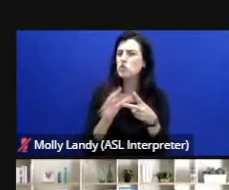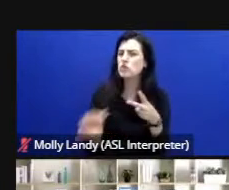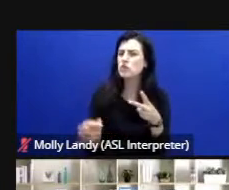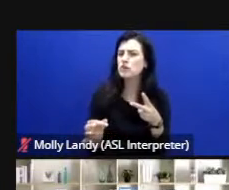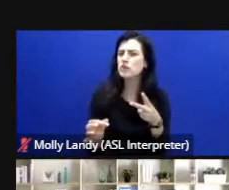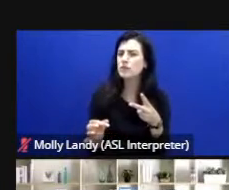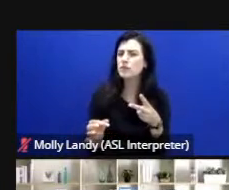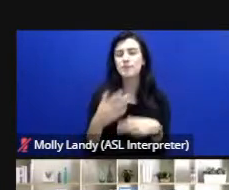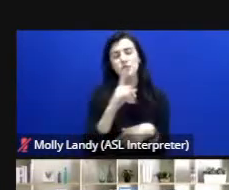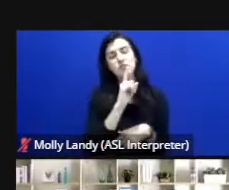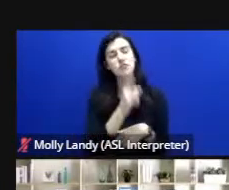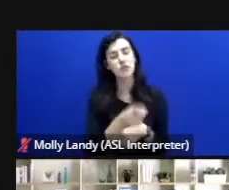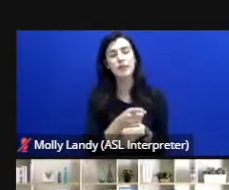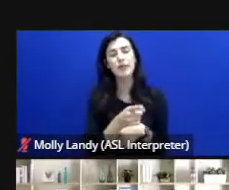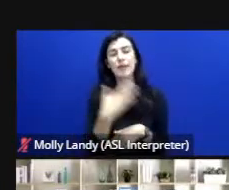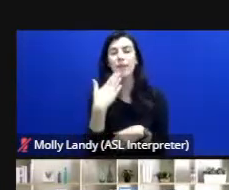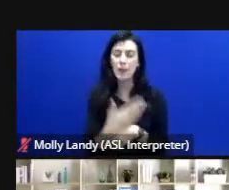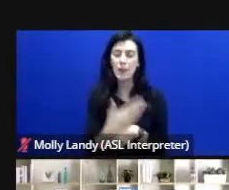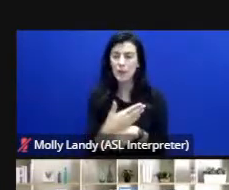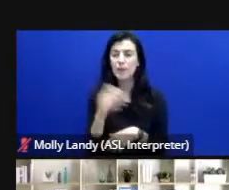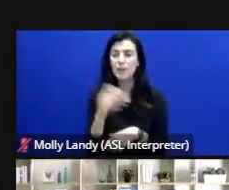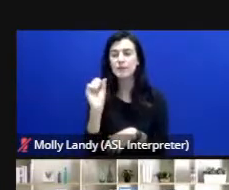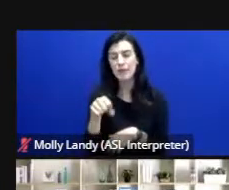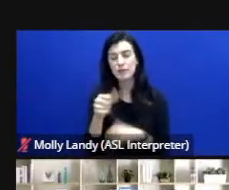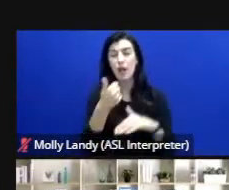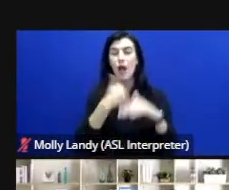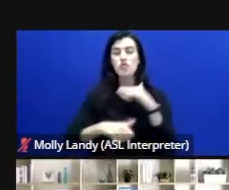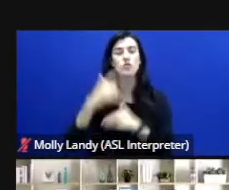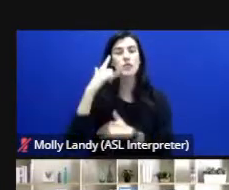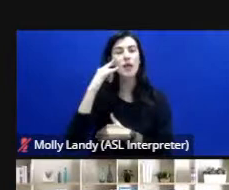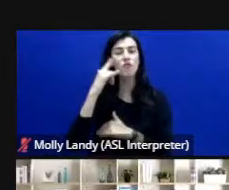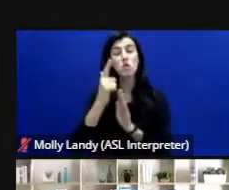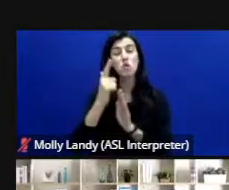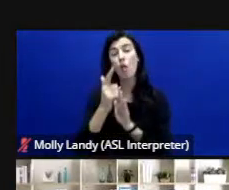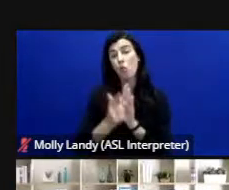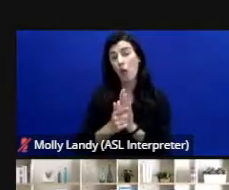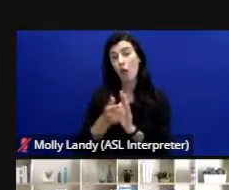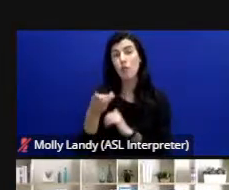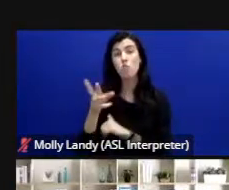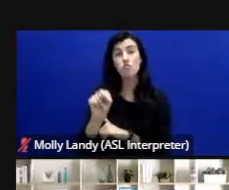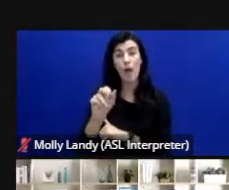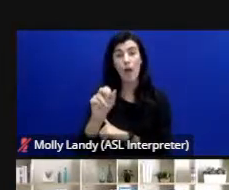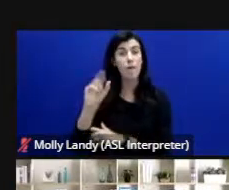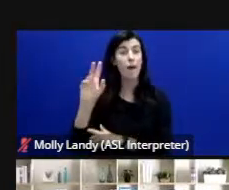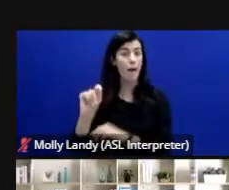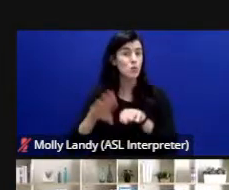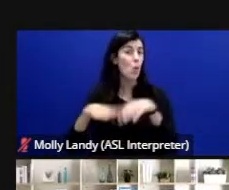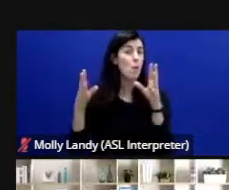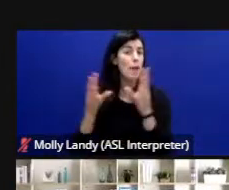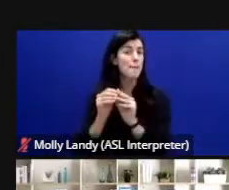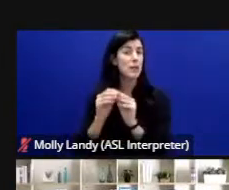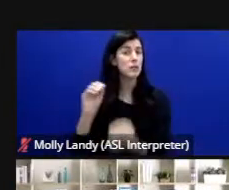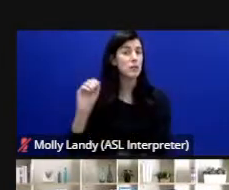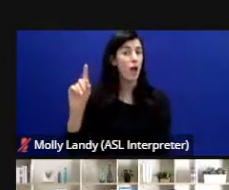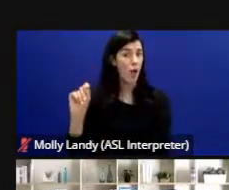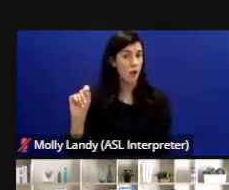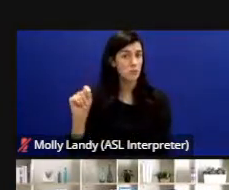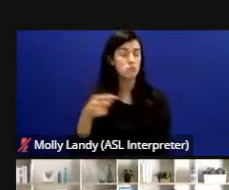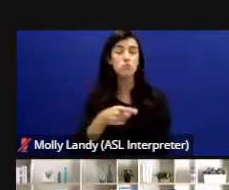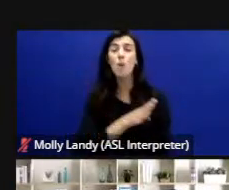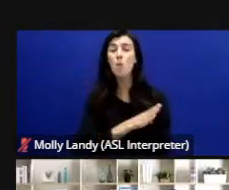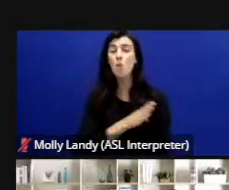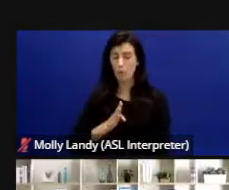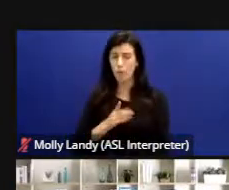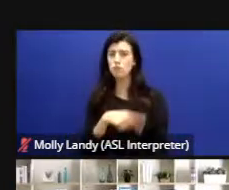Certainly, President Ortiz, thank you. Yes, under California law, the Brown Act or Open Meetings Act, the board does have